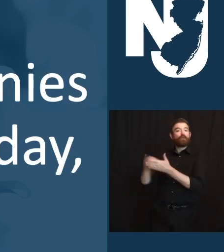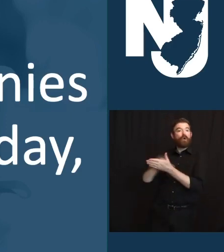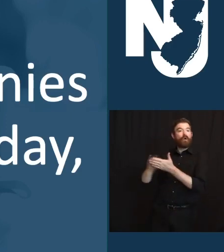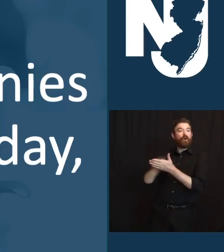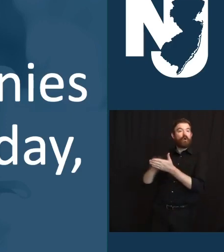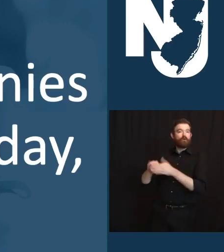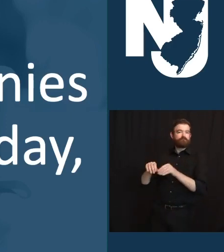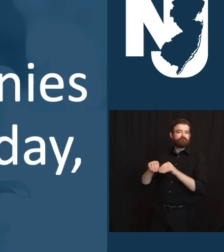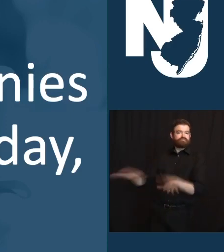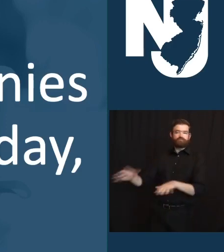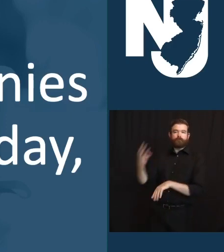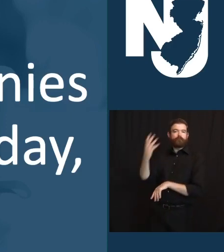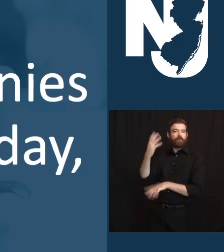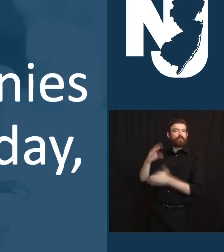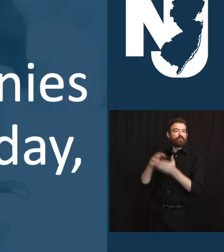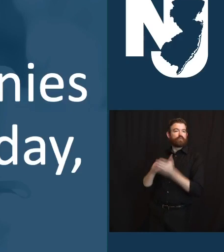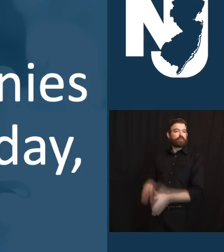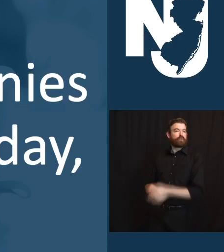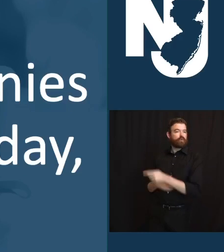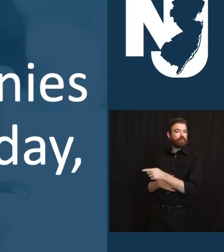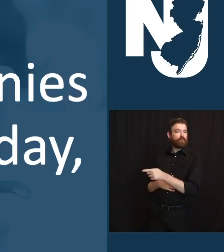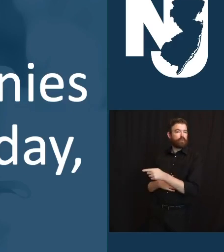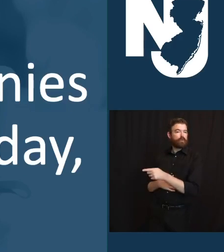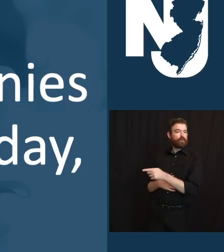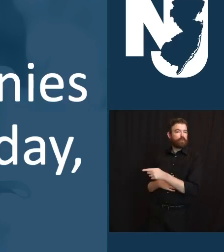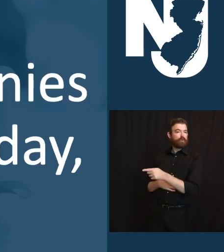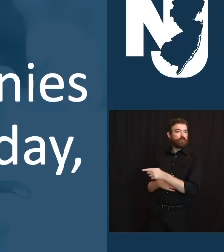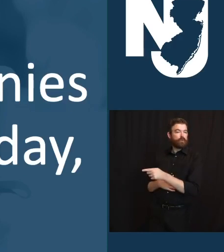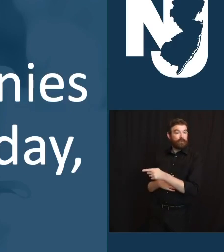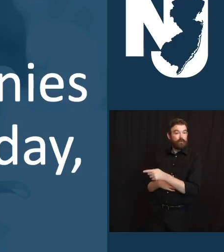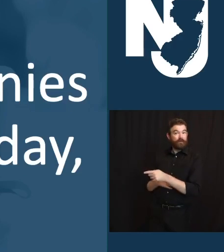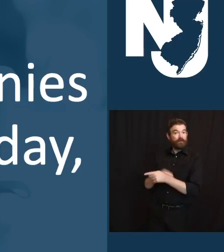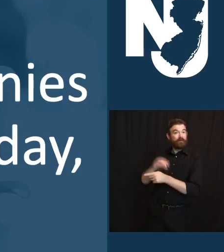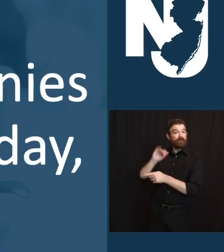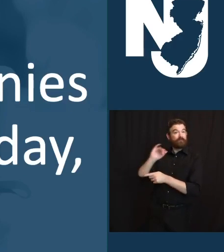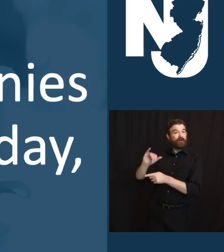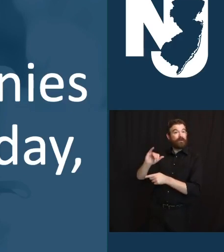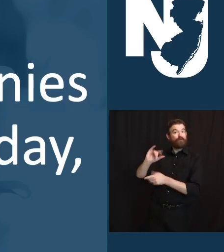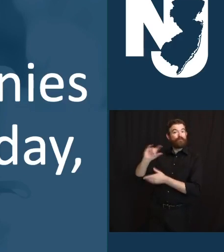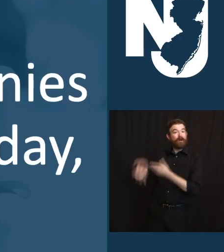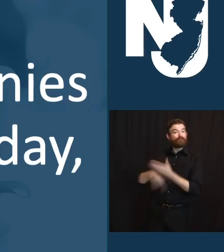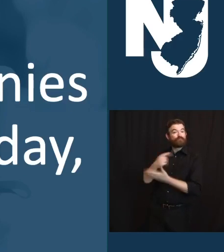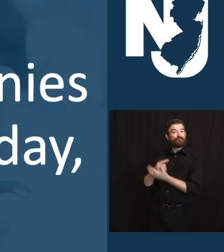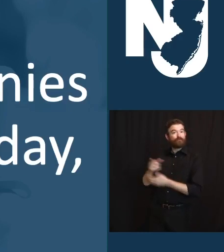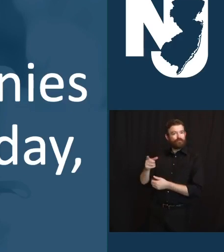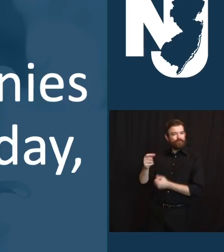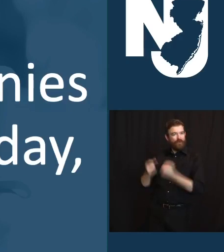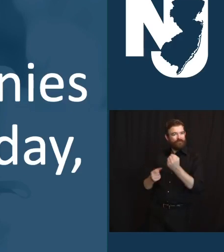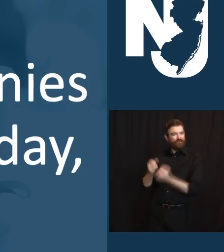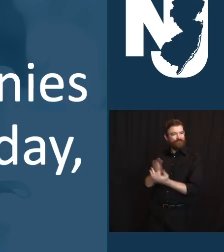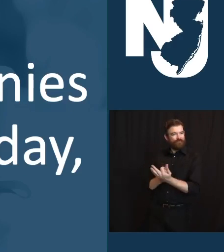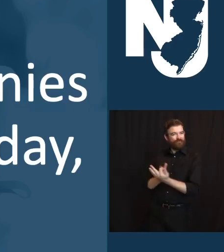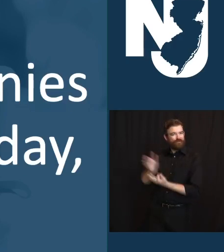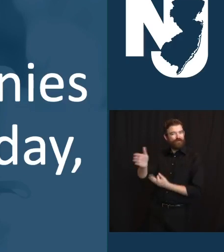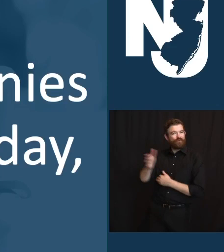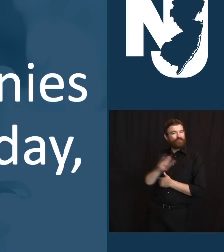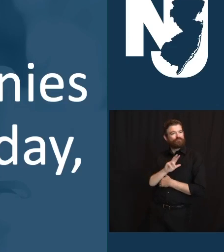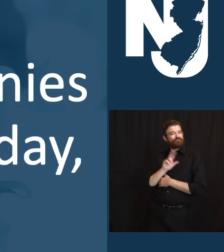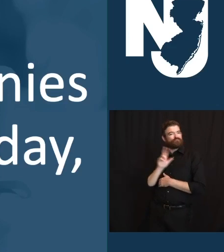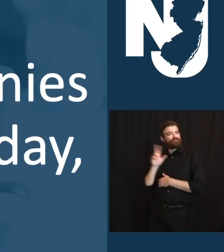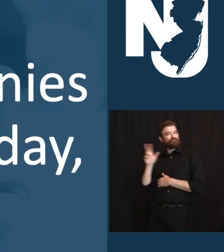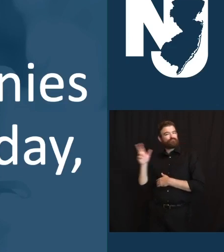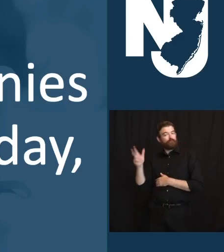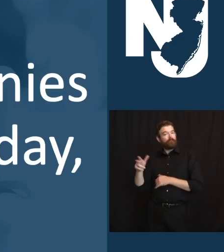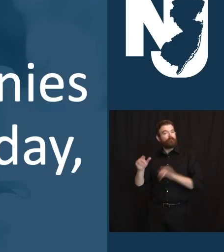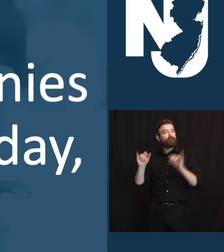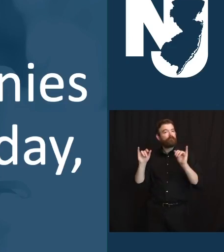by the way, this was a drive-through graduation, not even a sit-down one. I know graduates and their families are going to want to celebrate